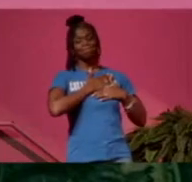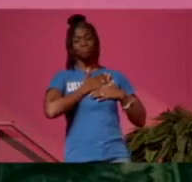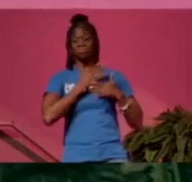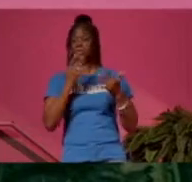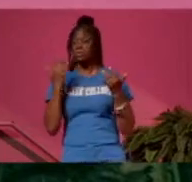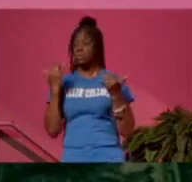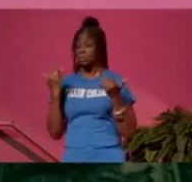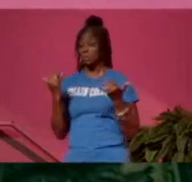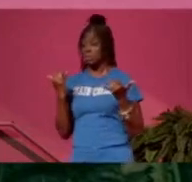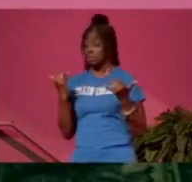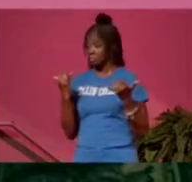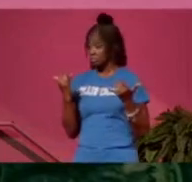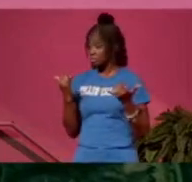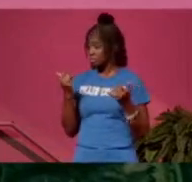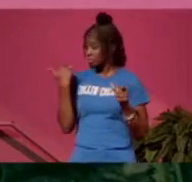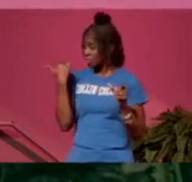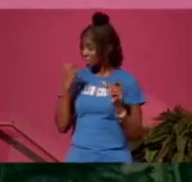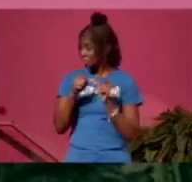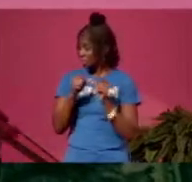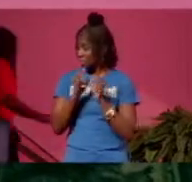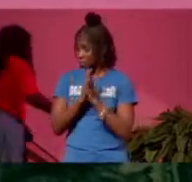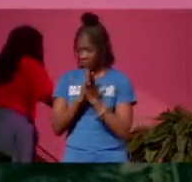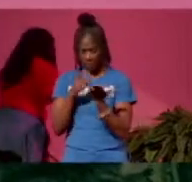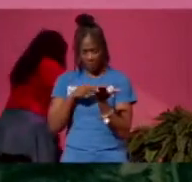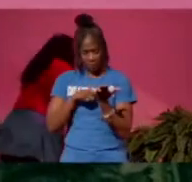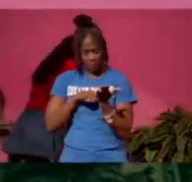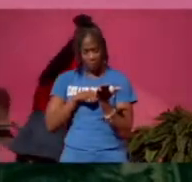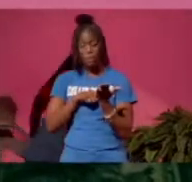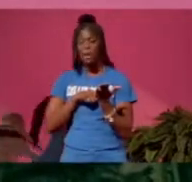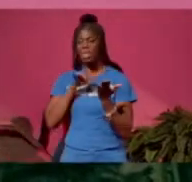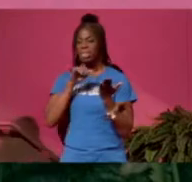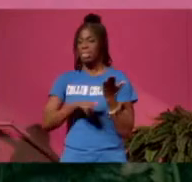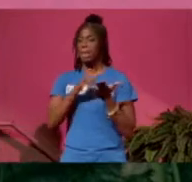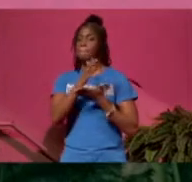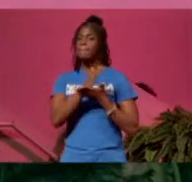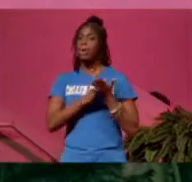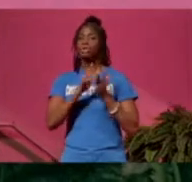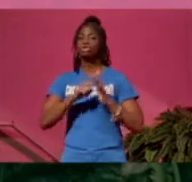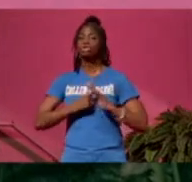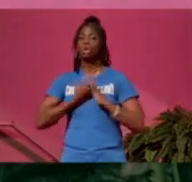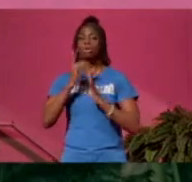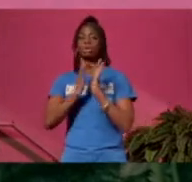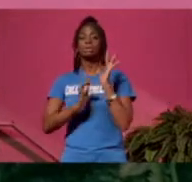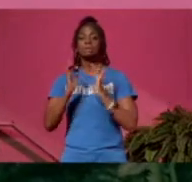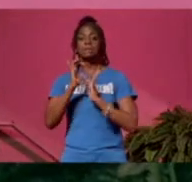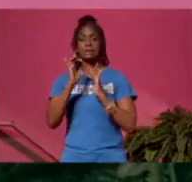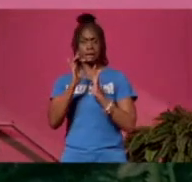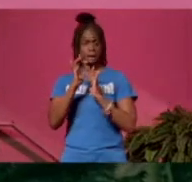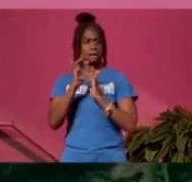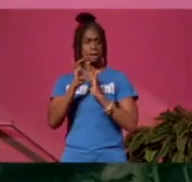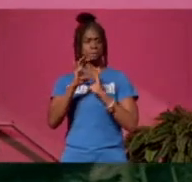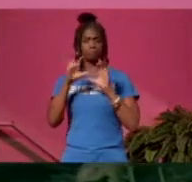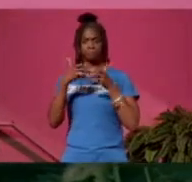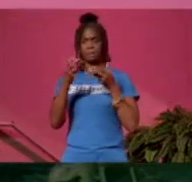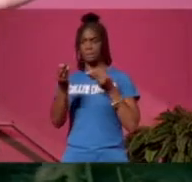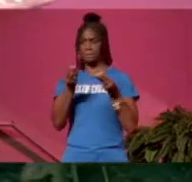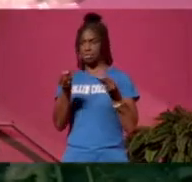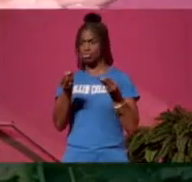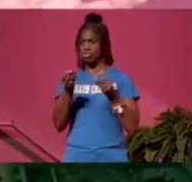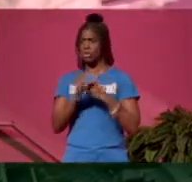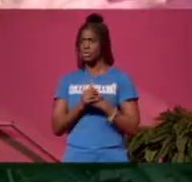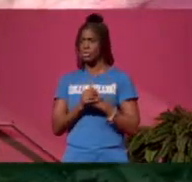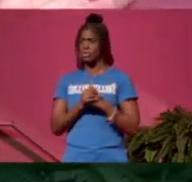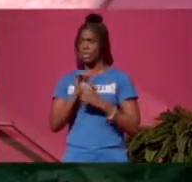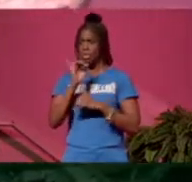infancy of Jesus' ministry. Stay with me. This is important. This is the infancy of his